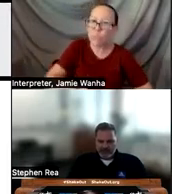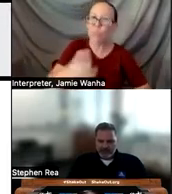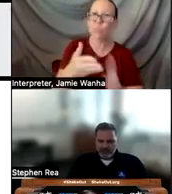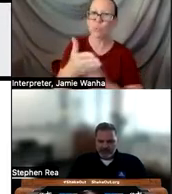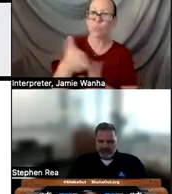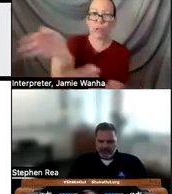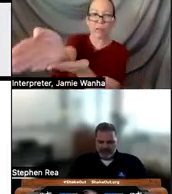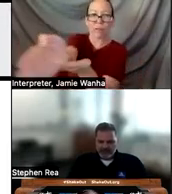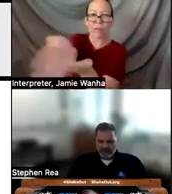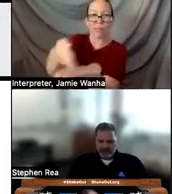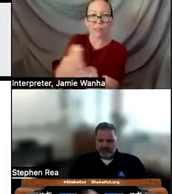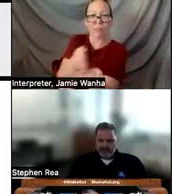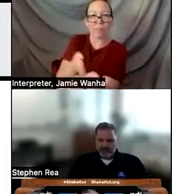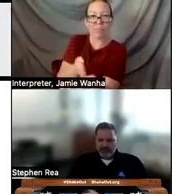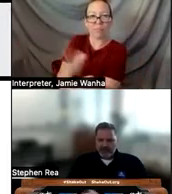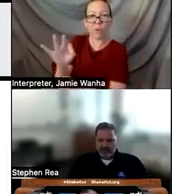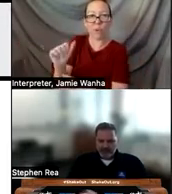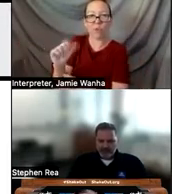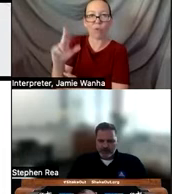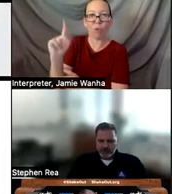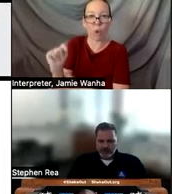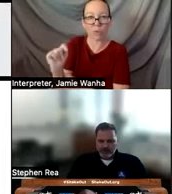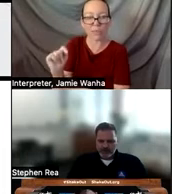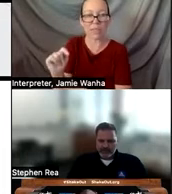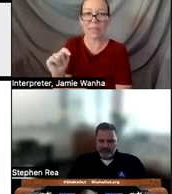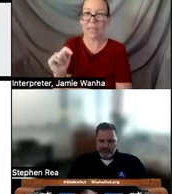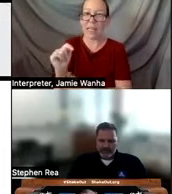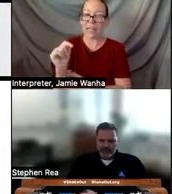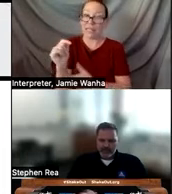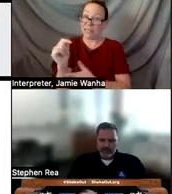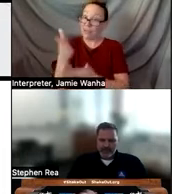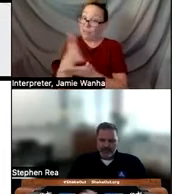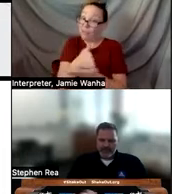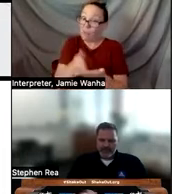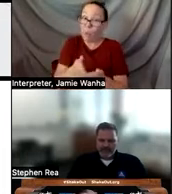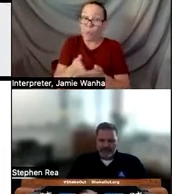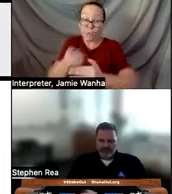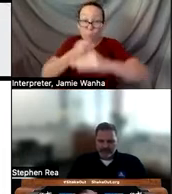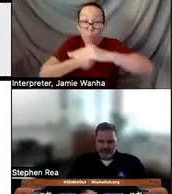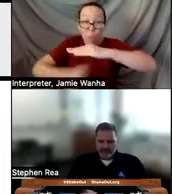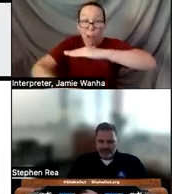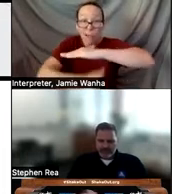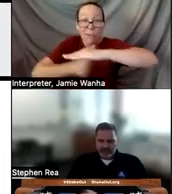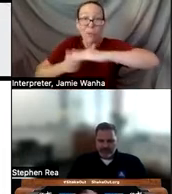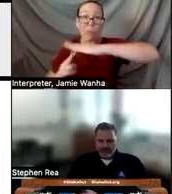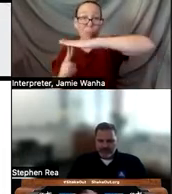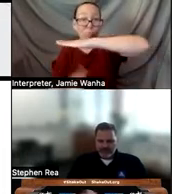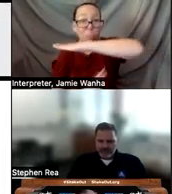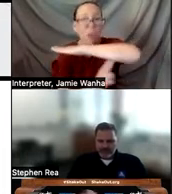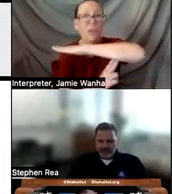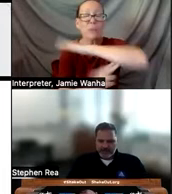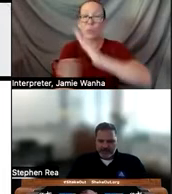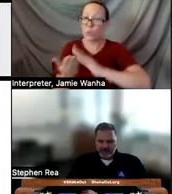lot of military bases. It goes right under the Coronado Bridge into the urban area of downtown. Of course, it